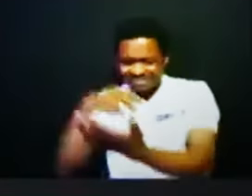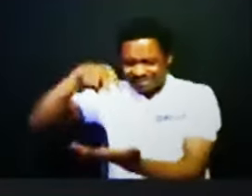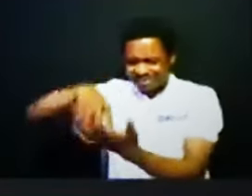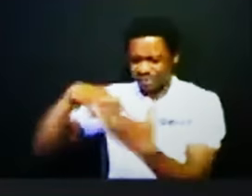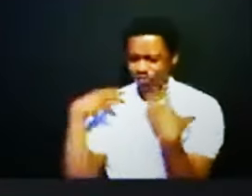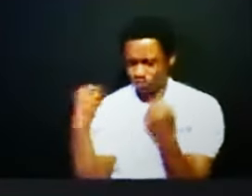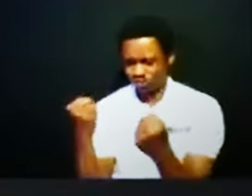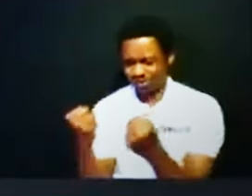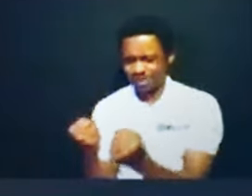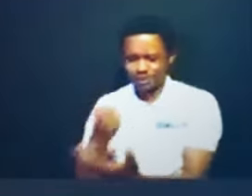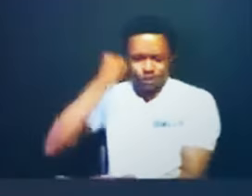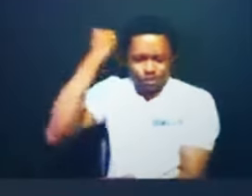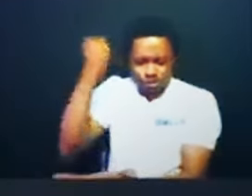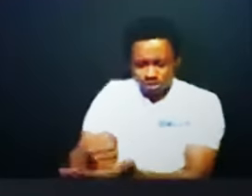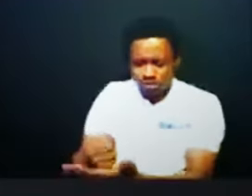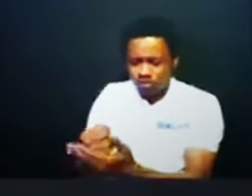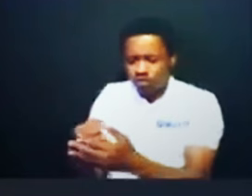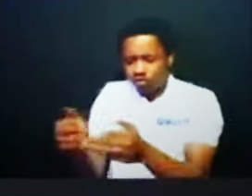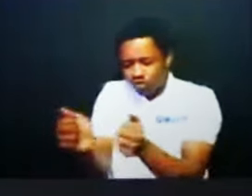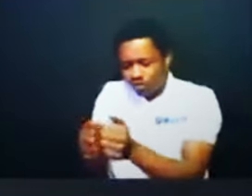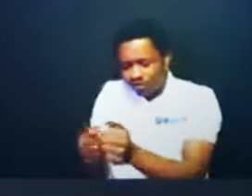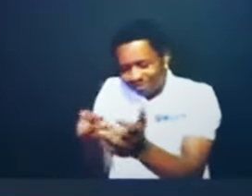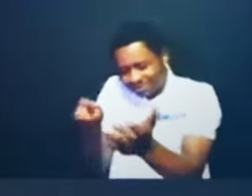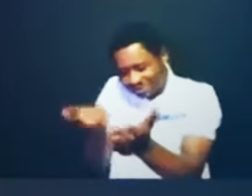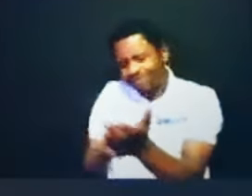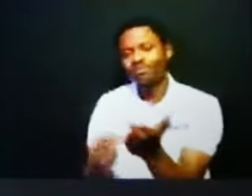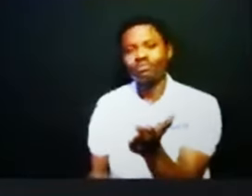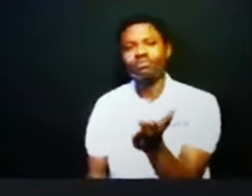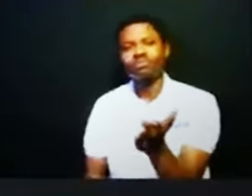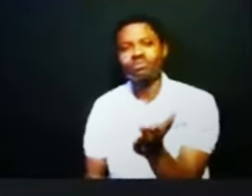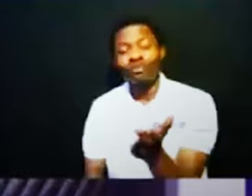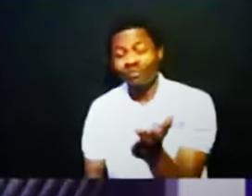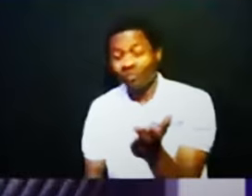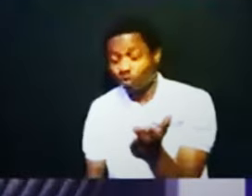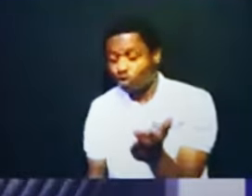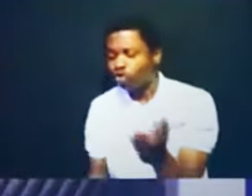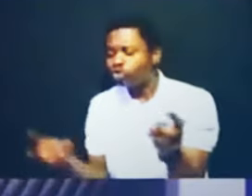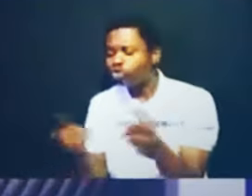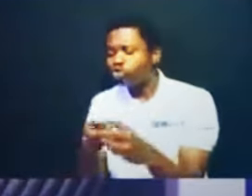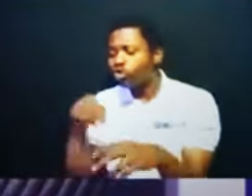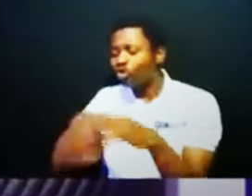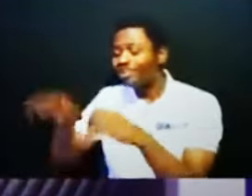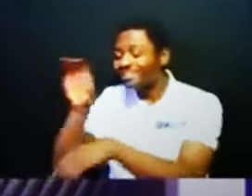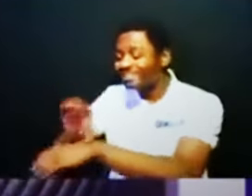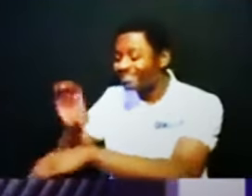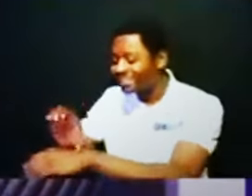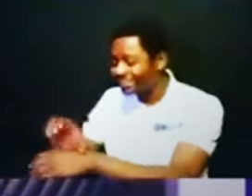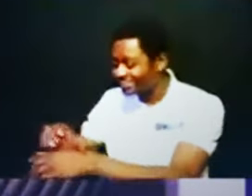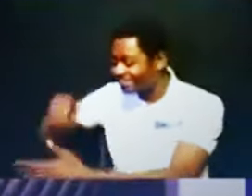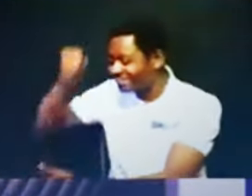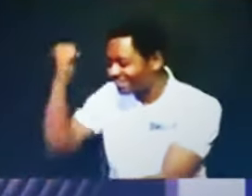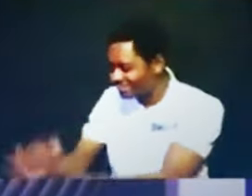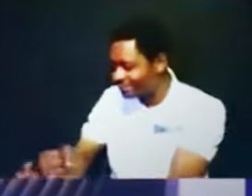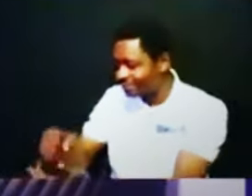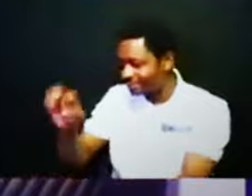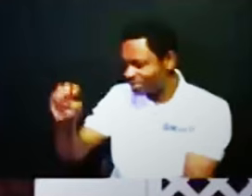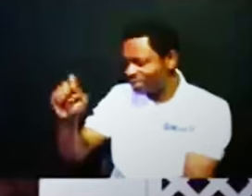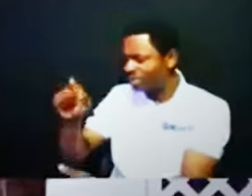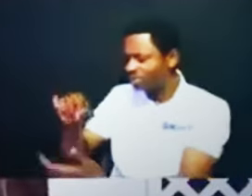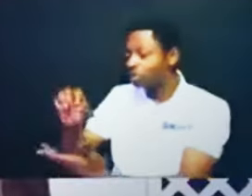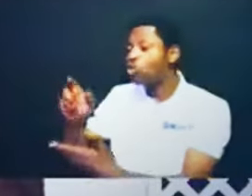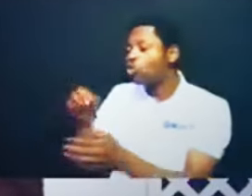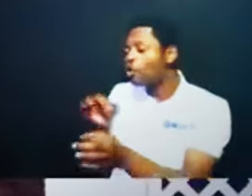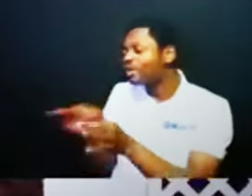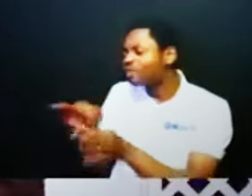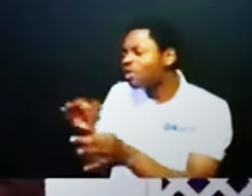Sealed with this inscription. Ah, what so? I know, so the inscription or the seal is going to describe the purpose.